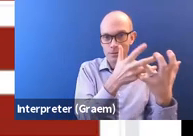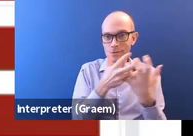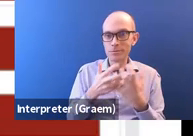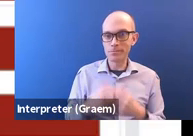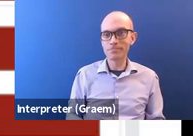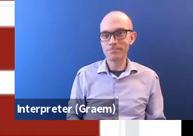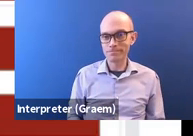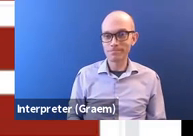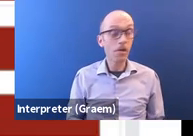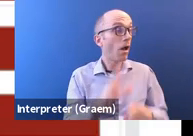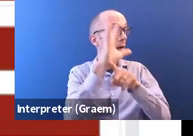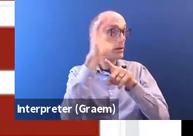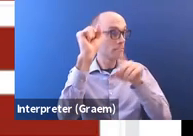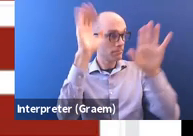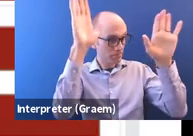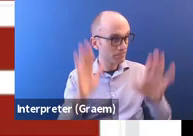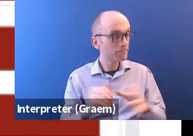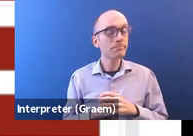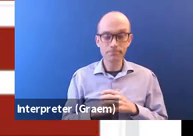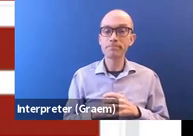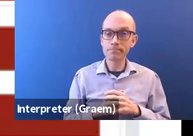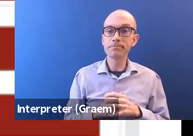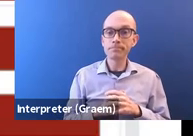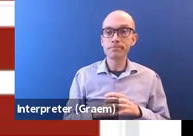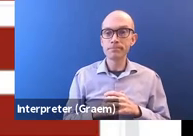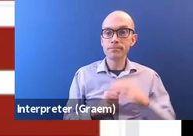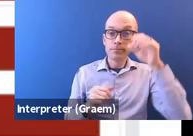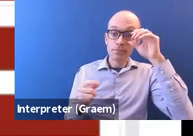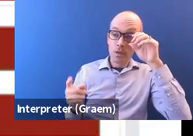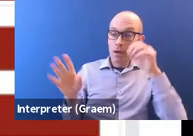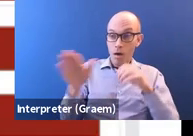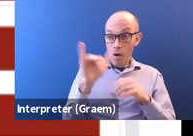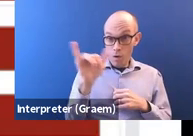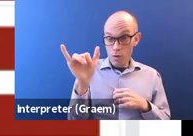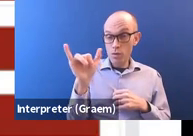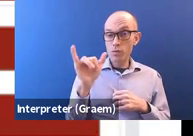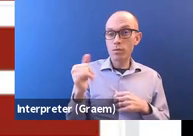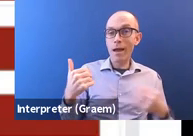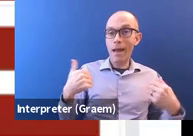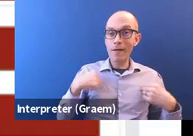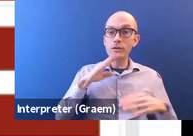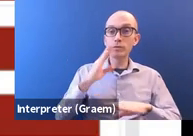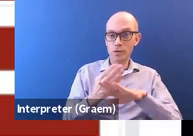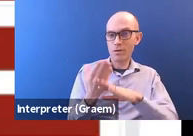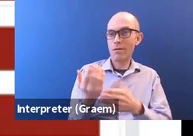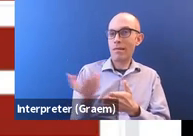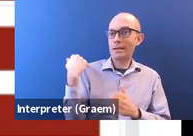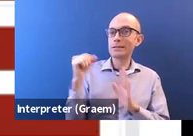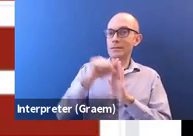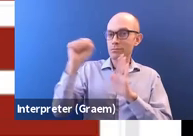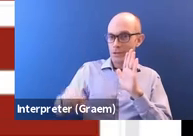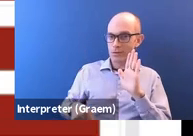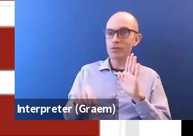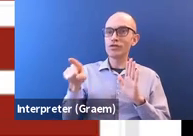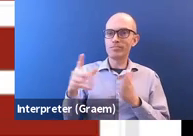Awesome. And students, yes, I will say, I had a daughter who utilized this last semester, and it was really easy. She